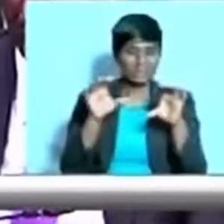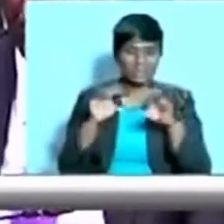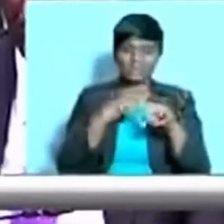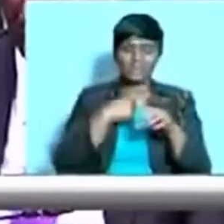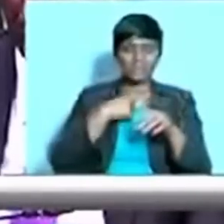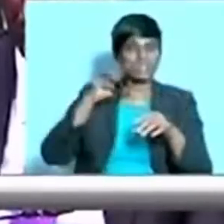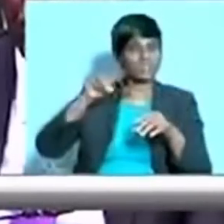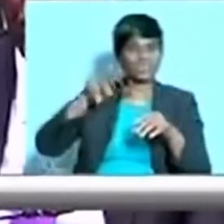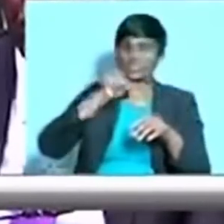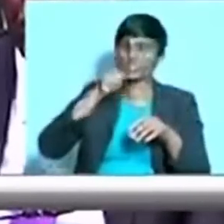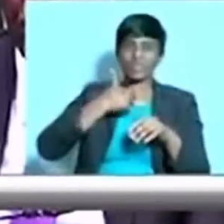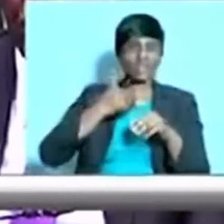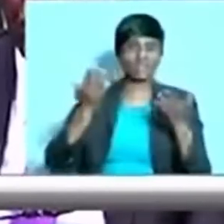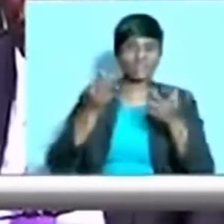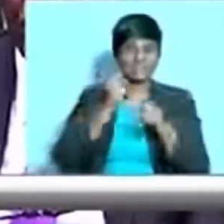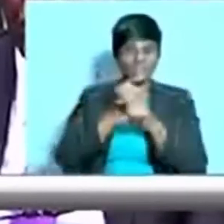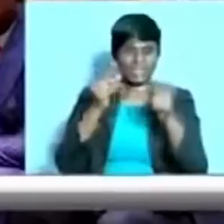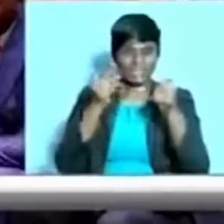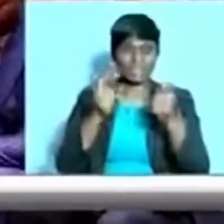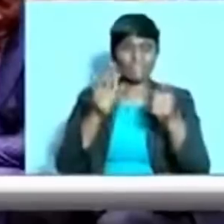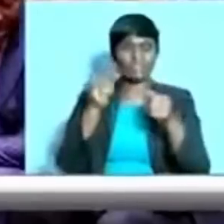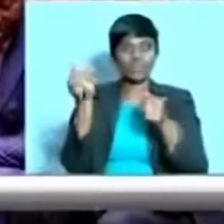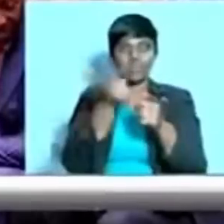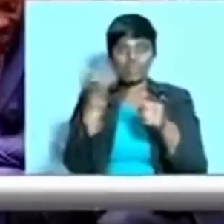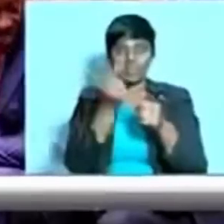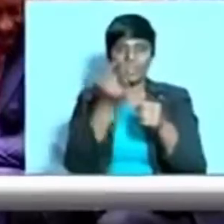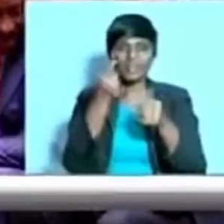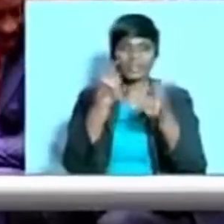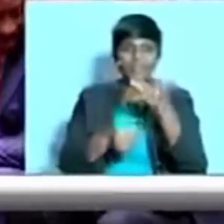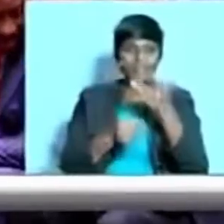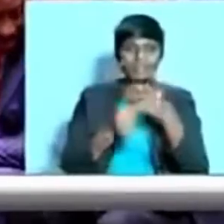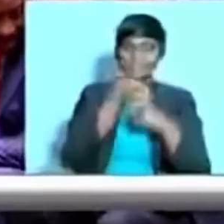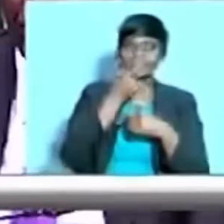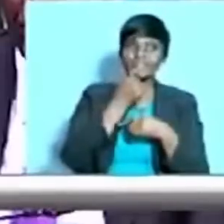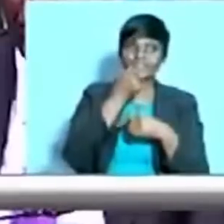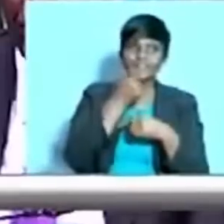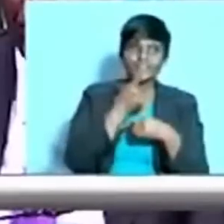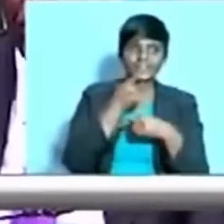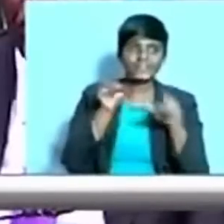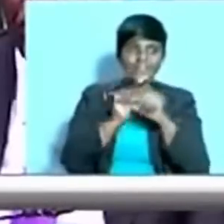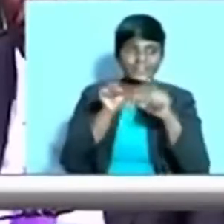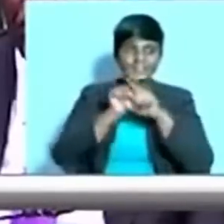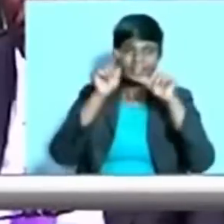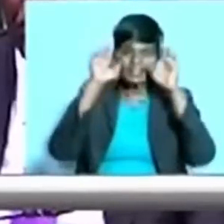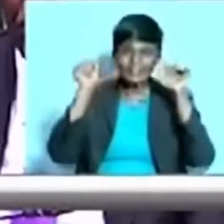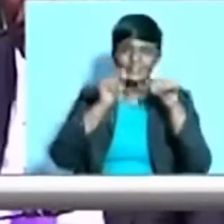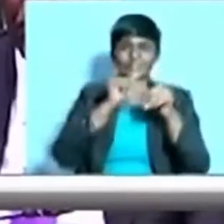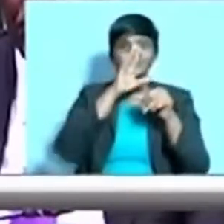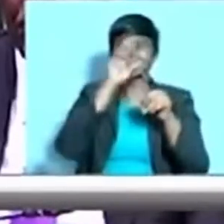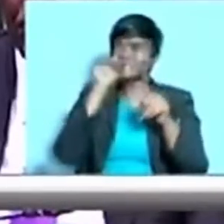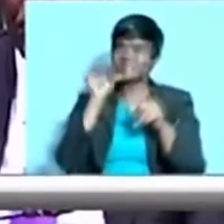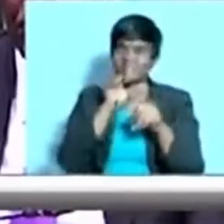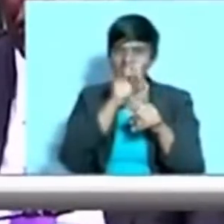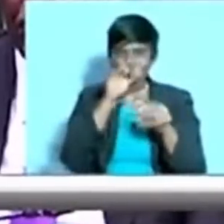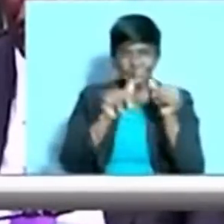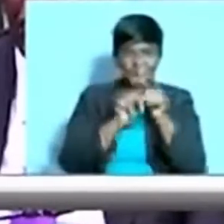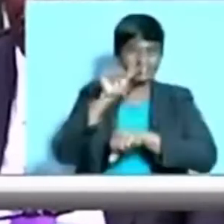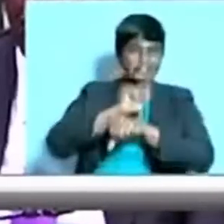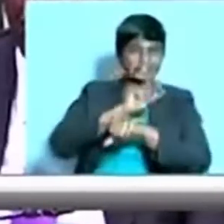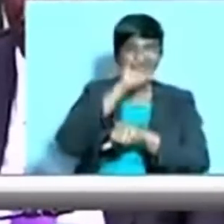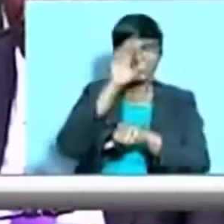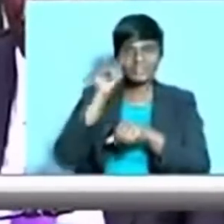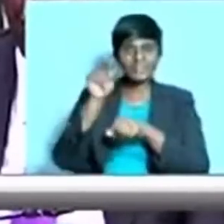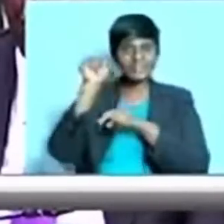MP. But to just quack-quacking, you know, the President calls TikTok. Every day TikTok,